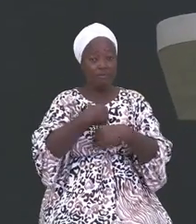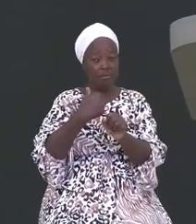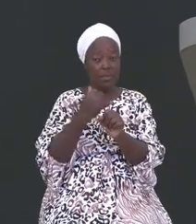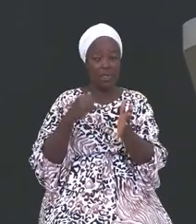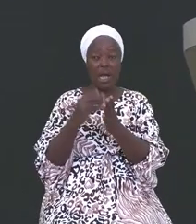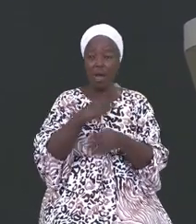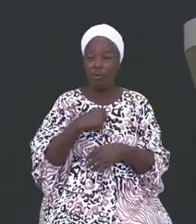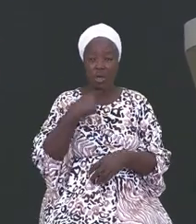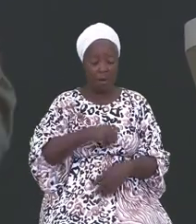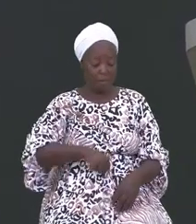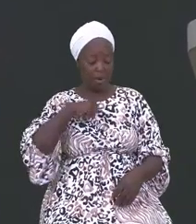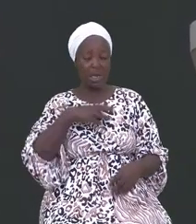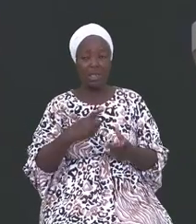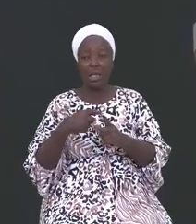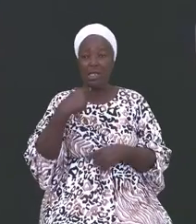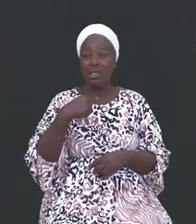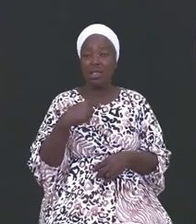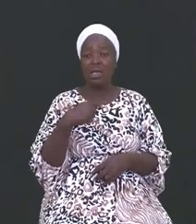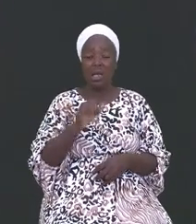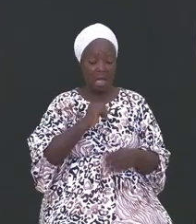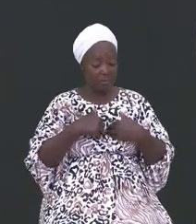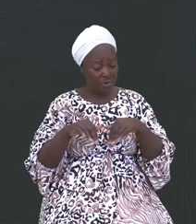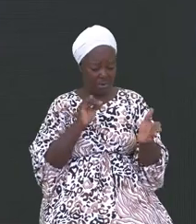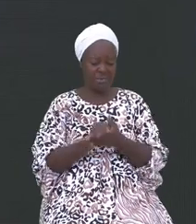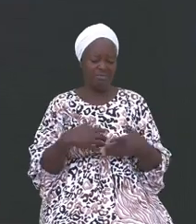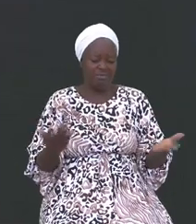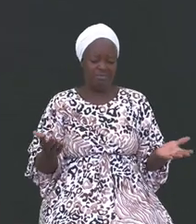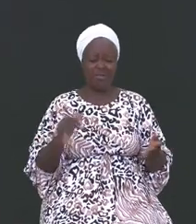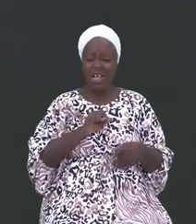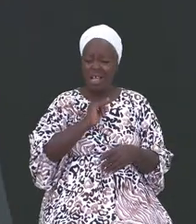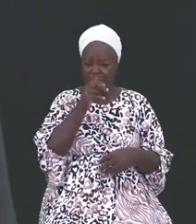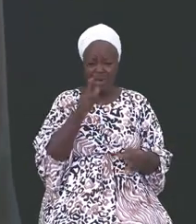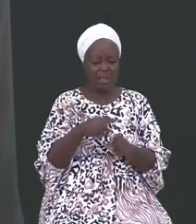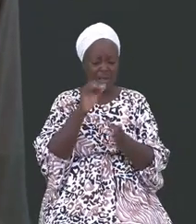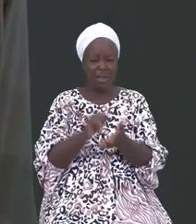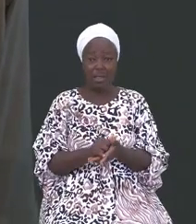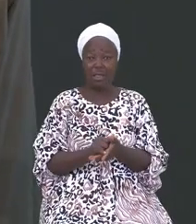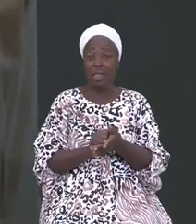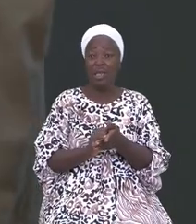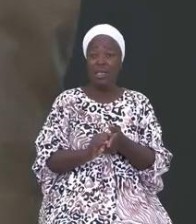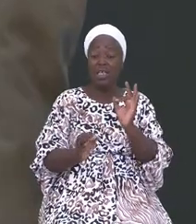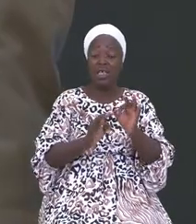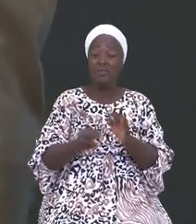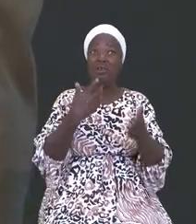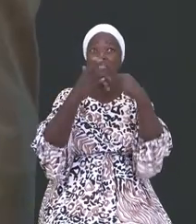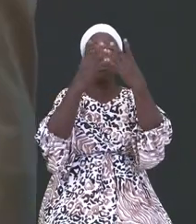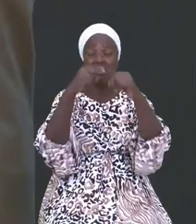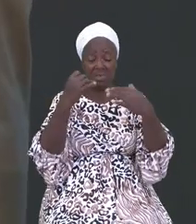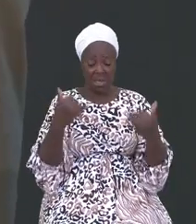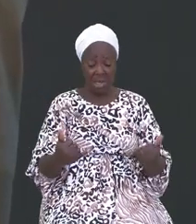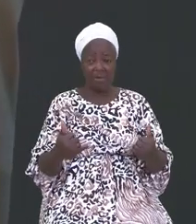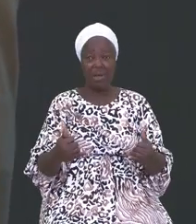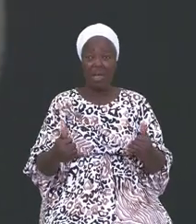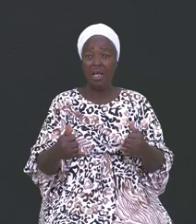we're proud, and we say, I've done that, I'm like that. If heaven calls now, I should